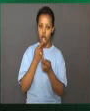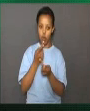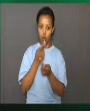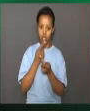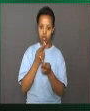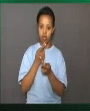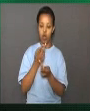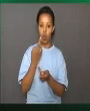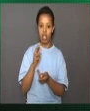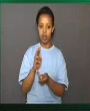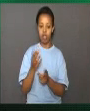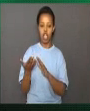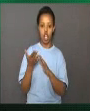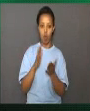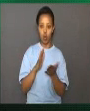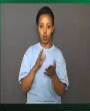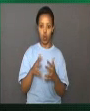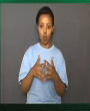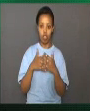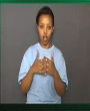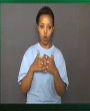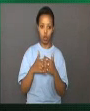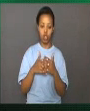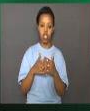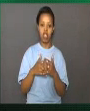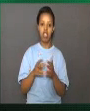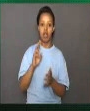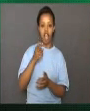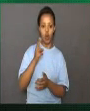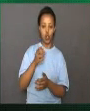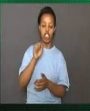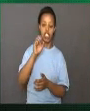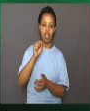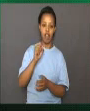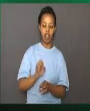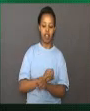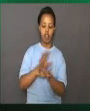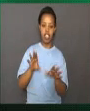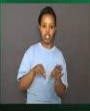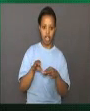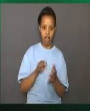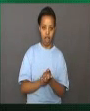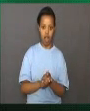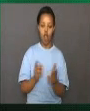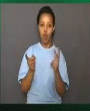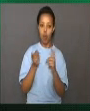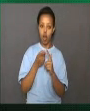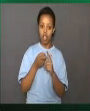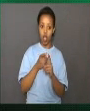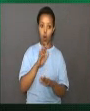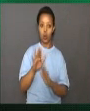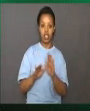in dead material as hydrogen sulfide. In the second step,